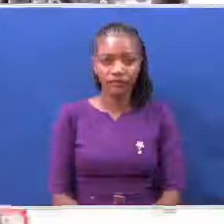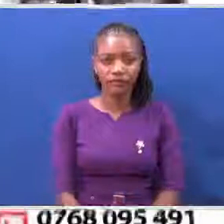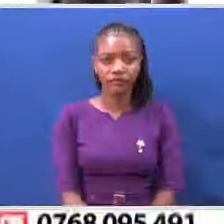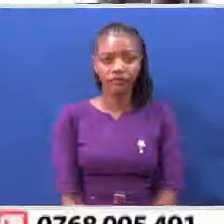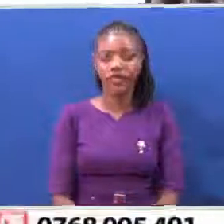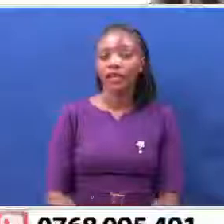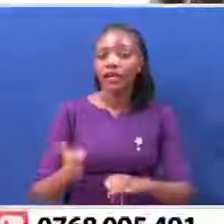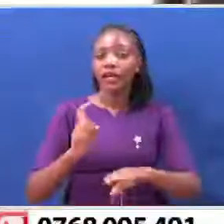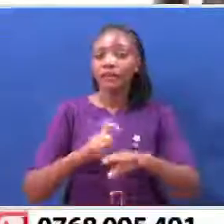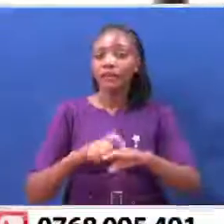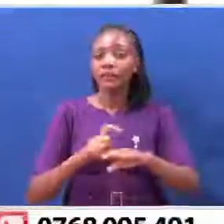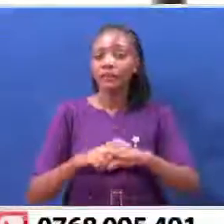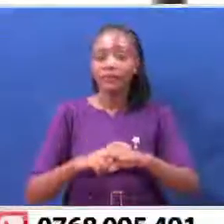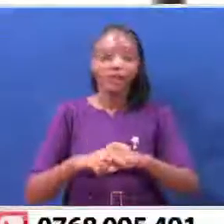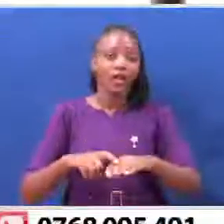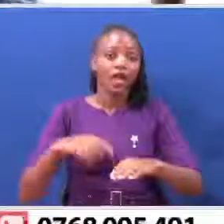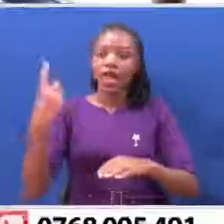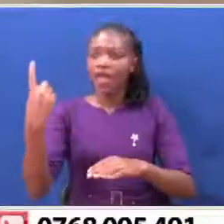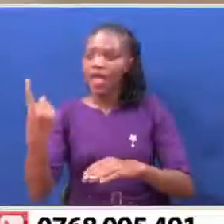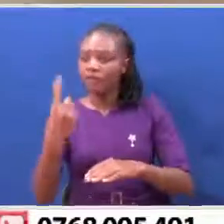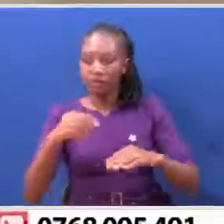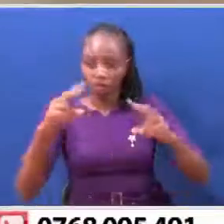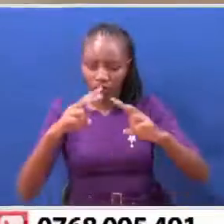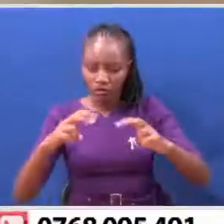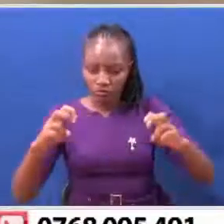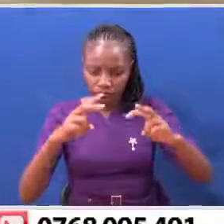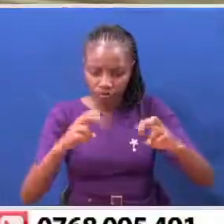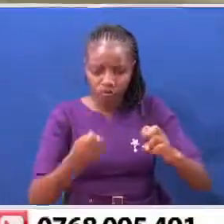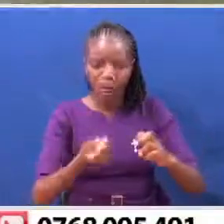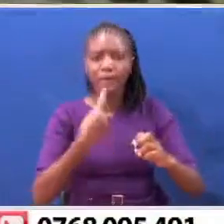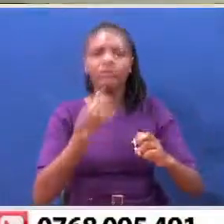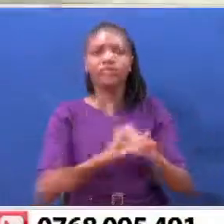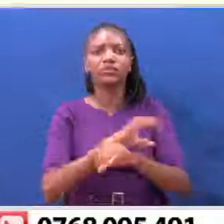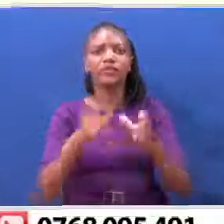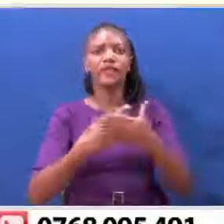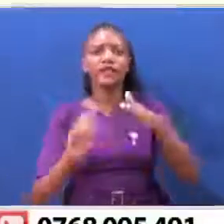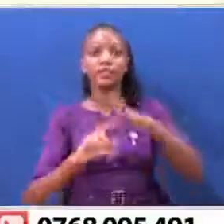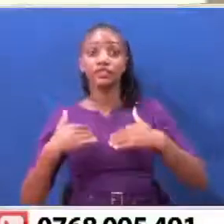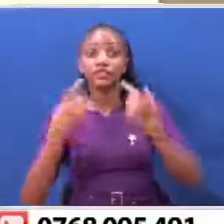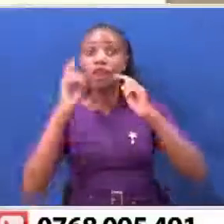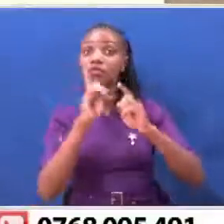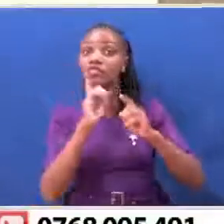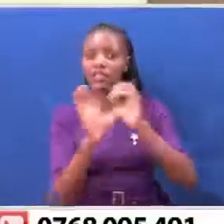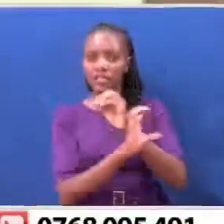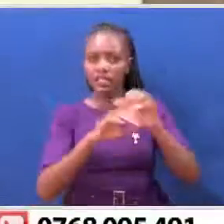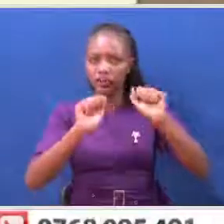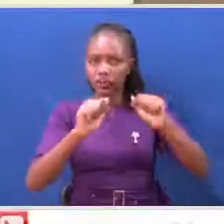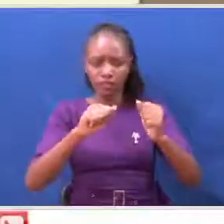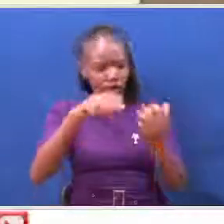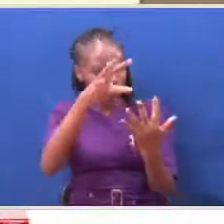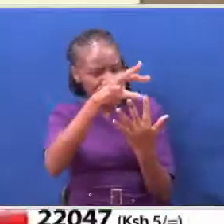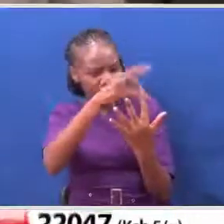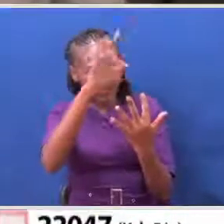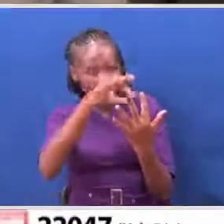As the world seeks a cure for COVID-19 effortlessly, the Ministry of Health has announced that the country might settle for